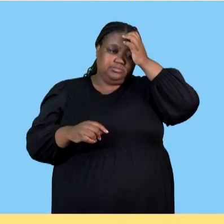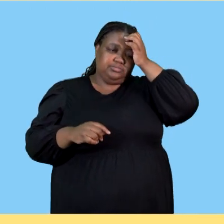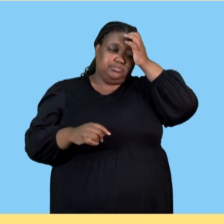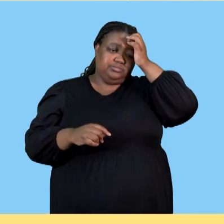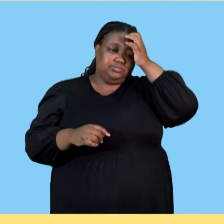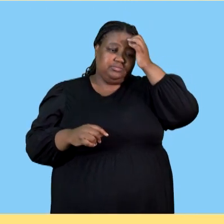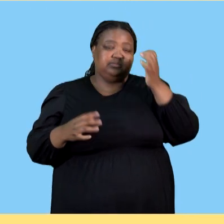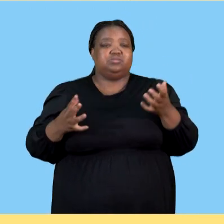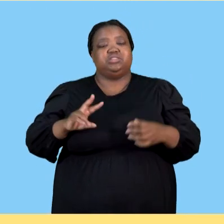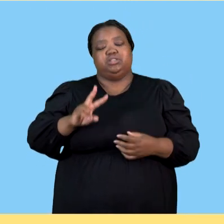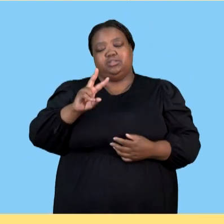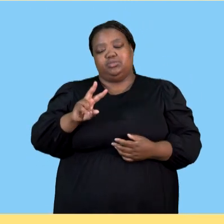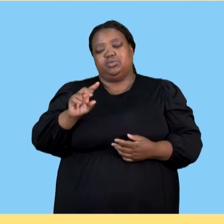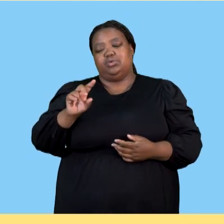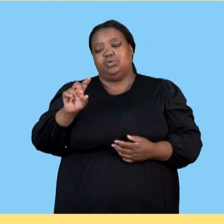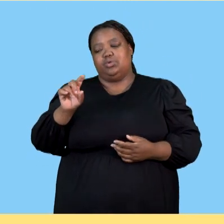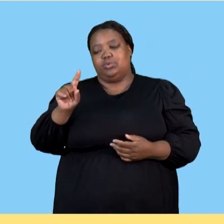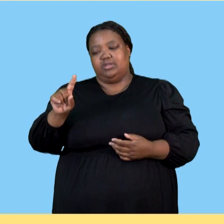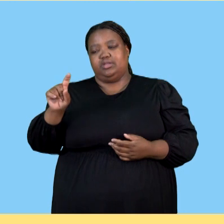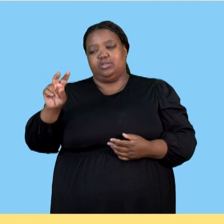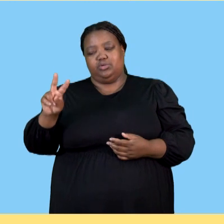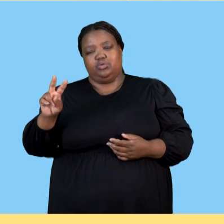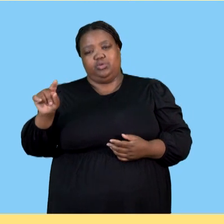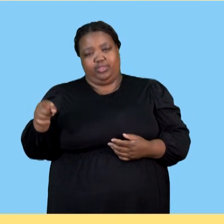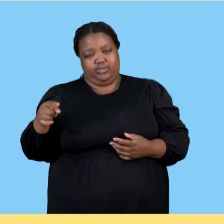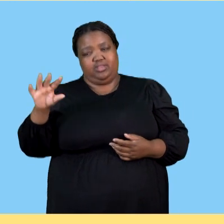and the direct labor, costed us